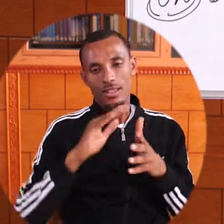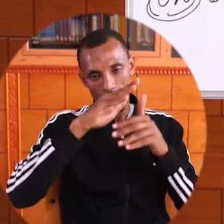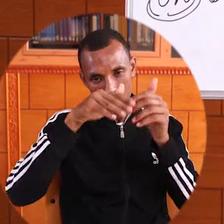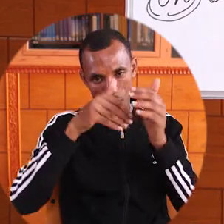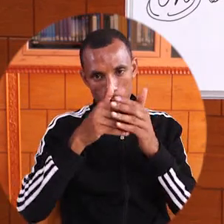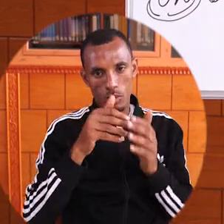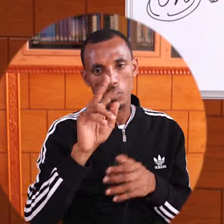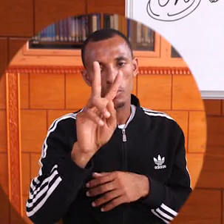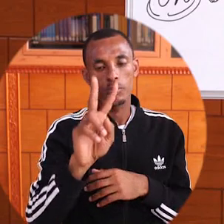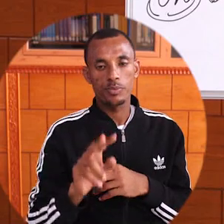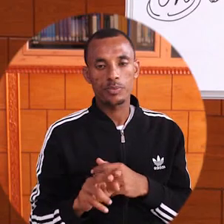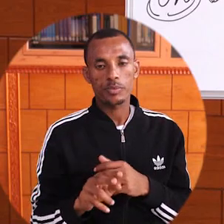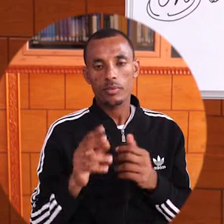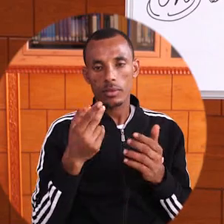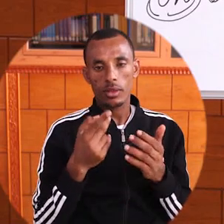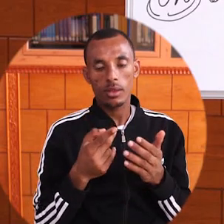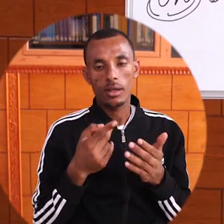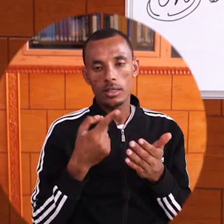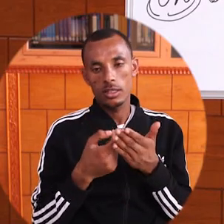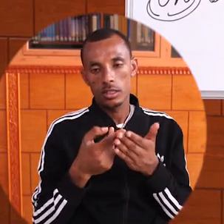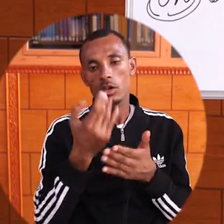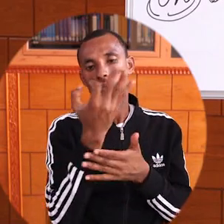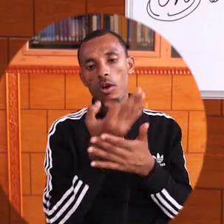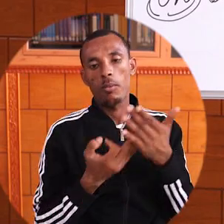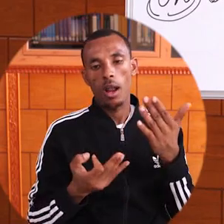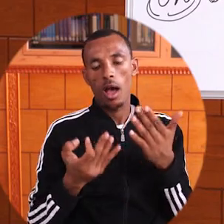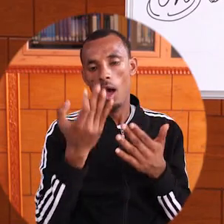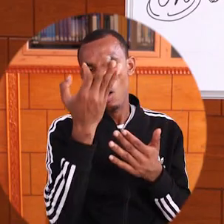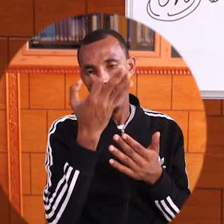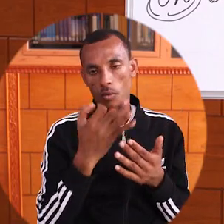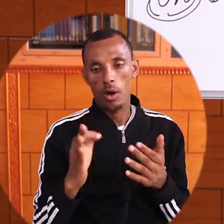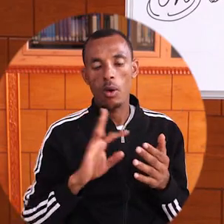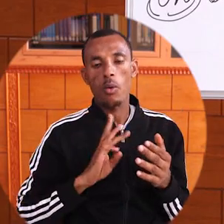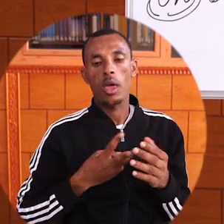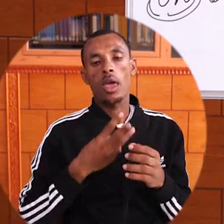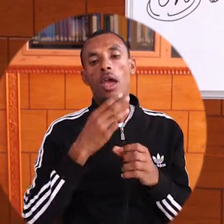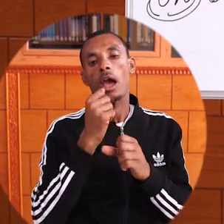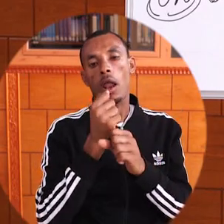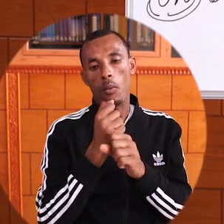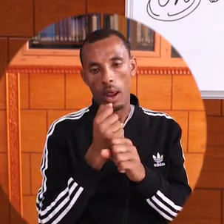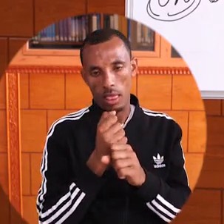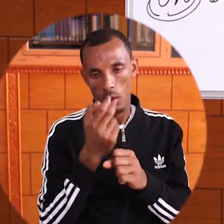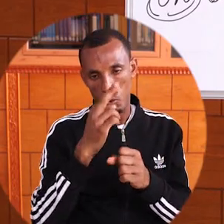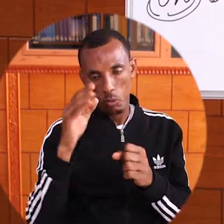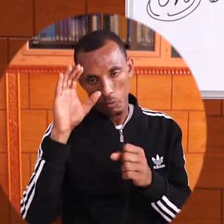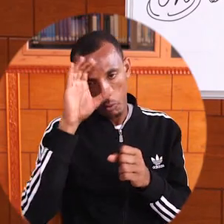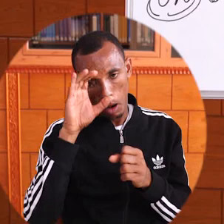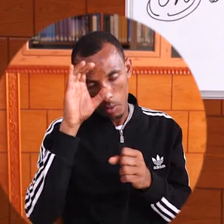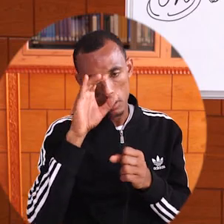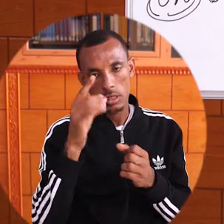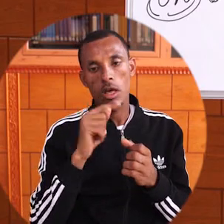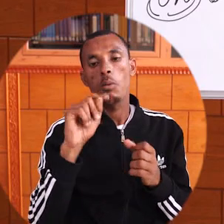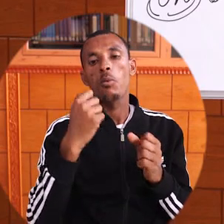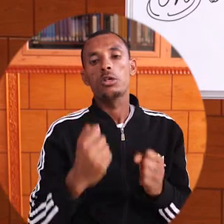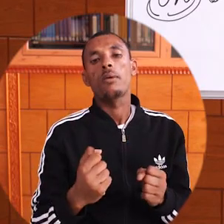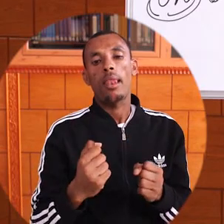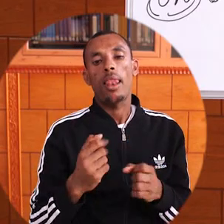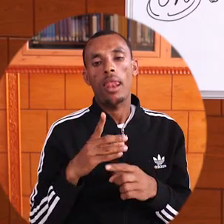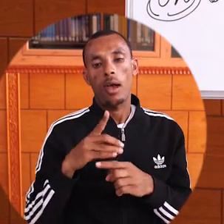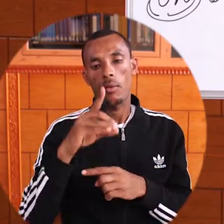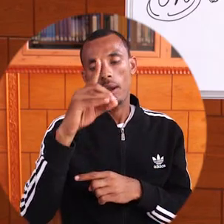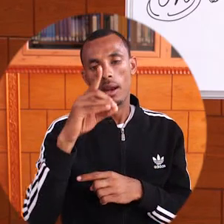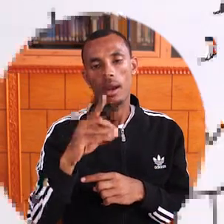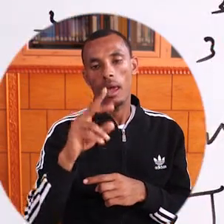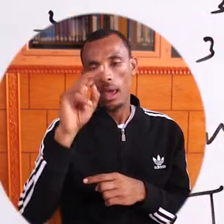2. This is a formula that we calculate or that we find the possible diagonal,